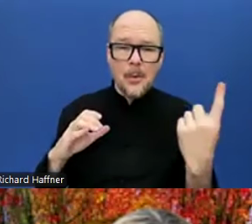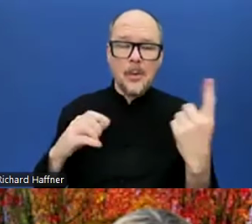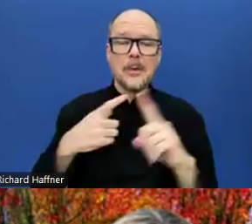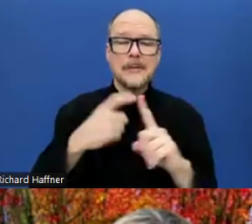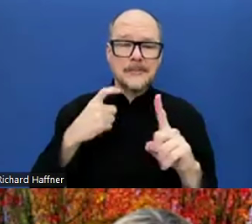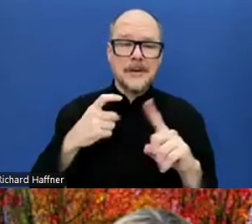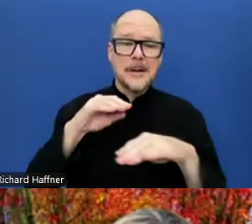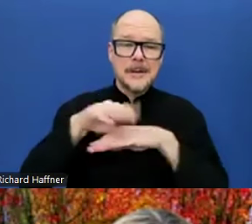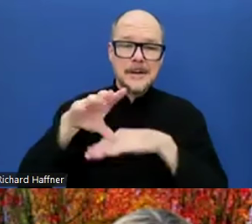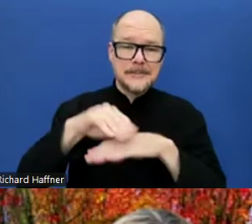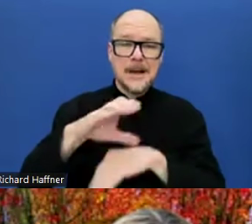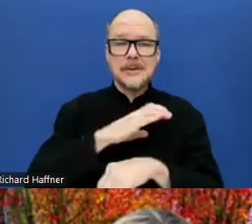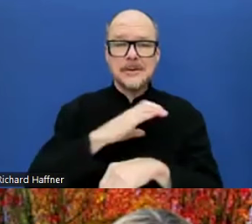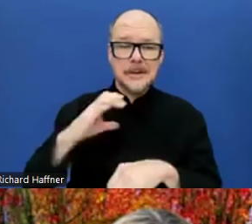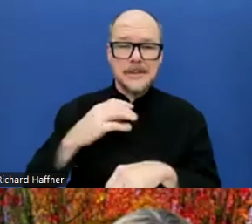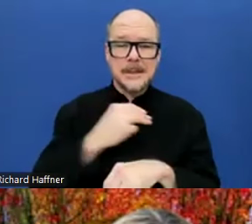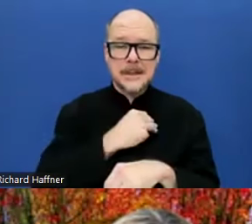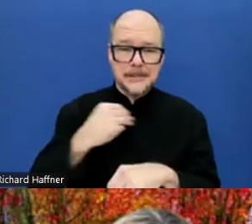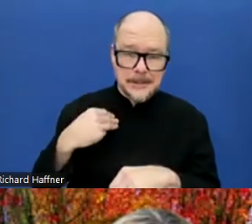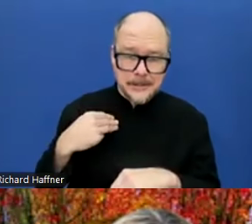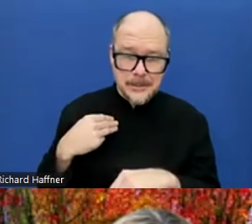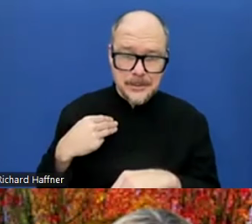advisory committee members.